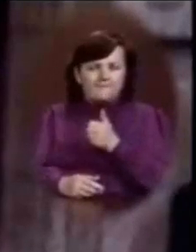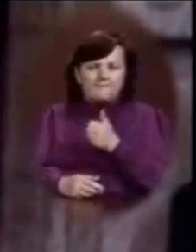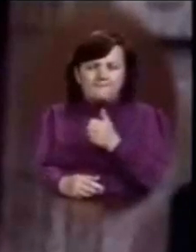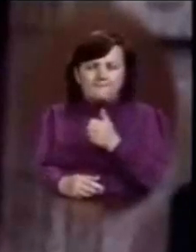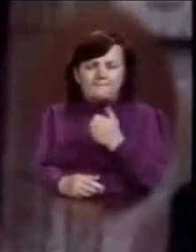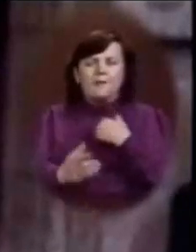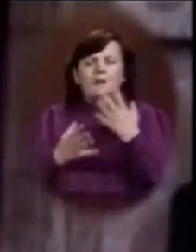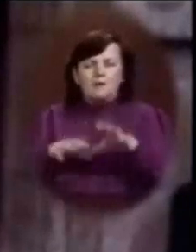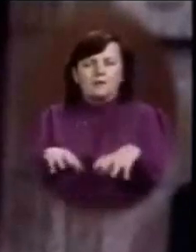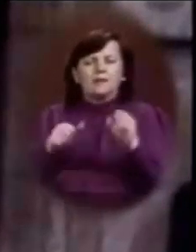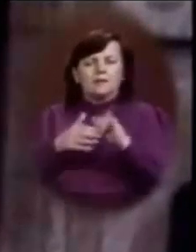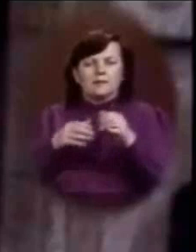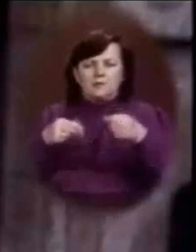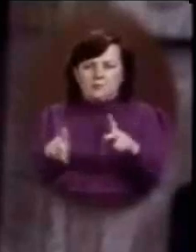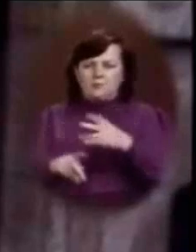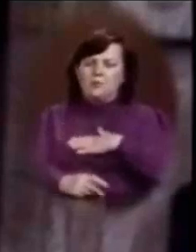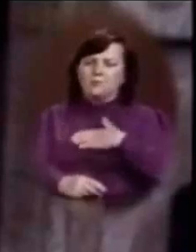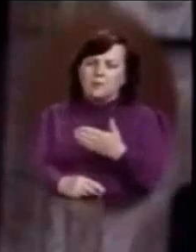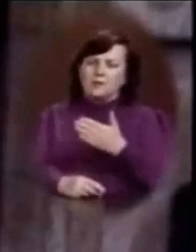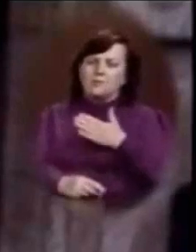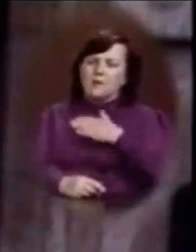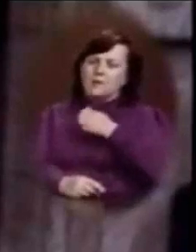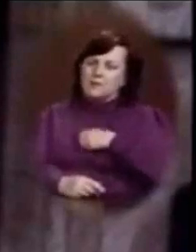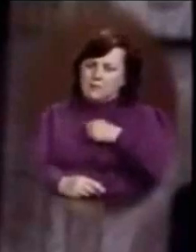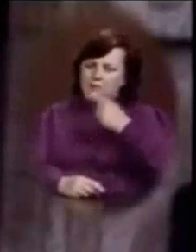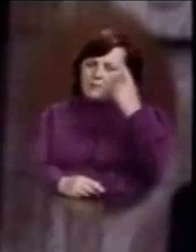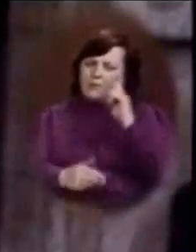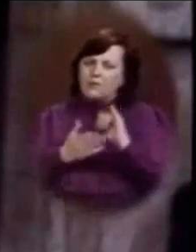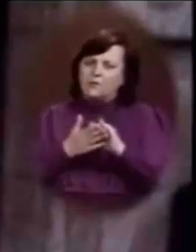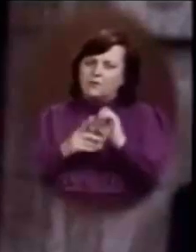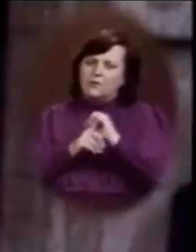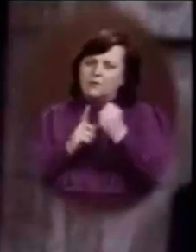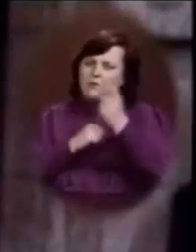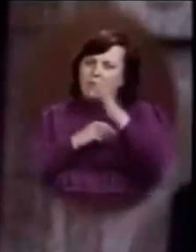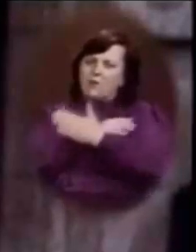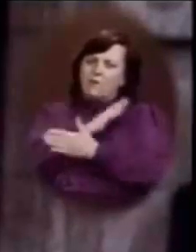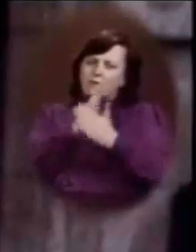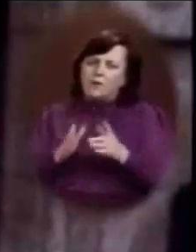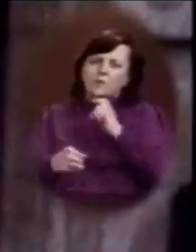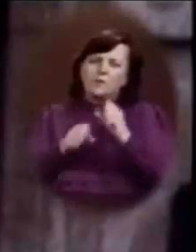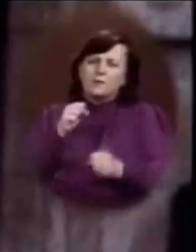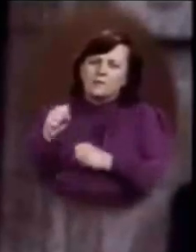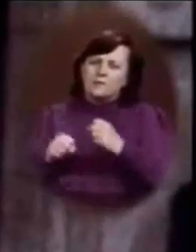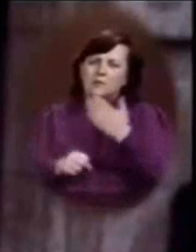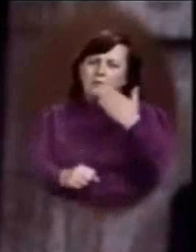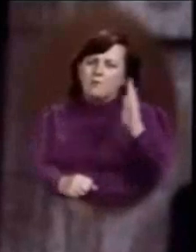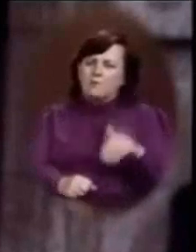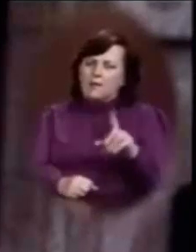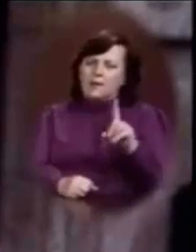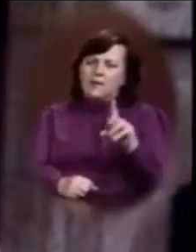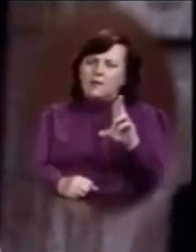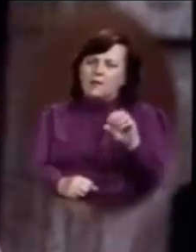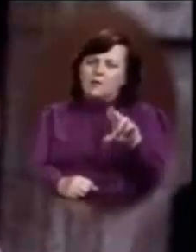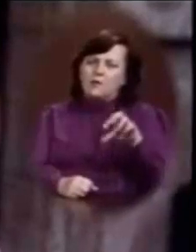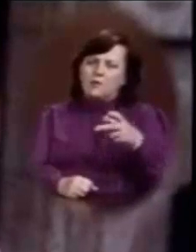So may I take this opportunity to express my sympathy for the plight of your farmers who are suffering so badly